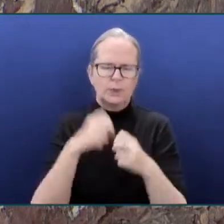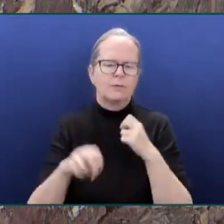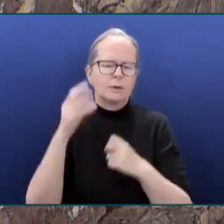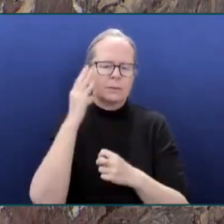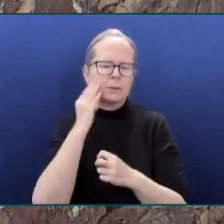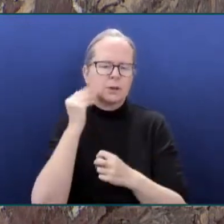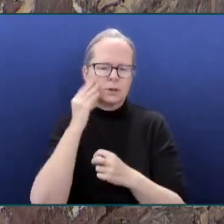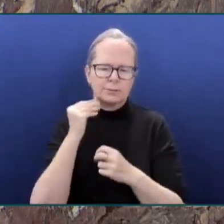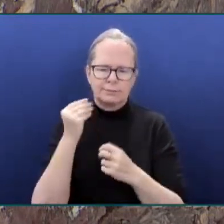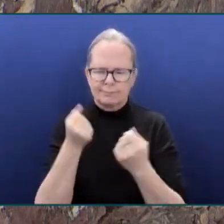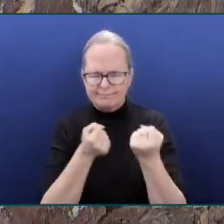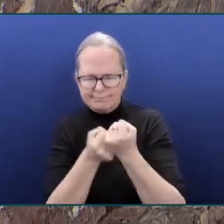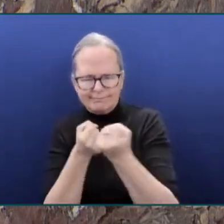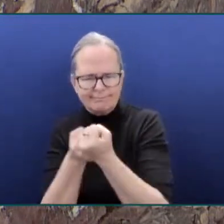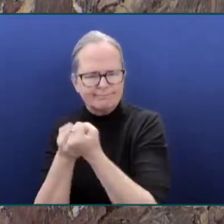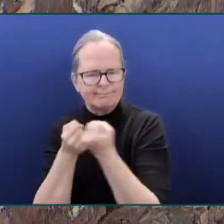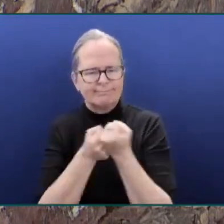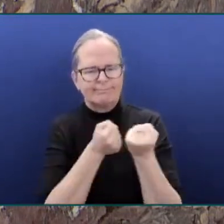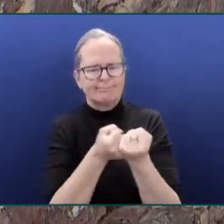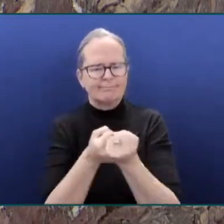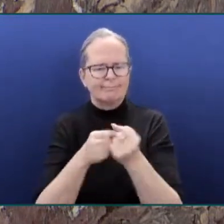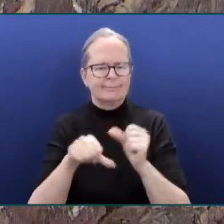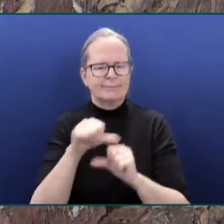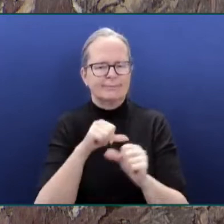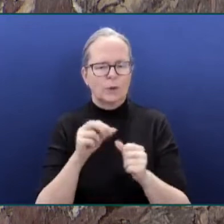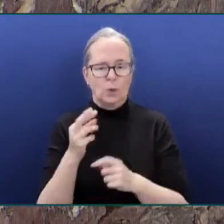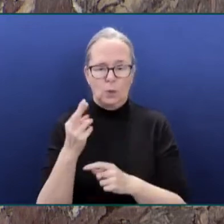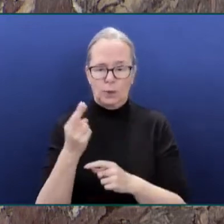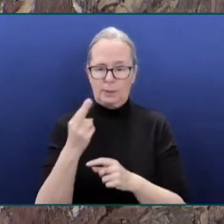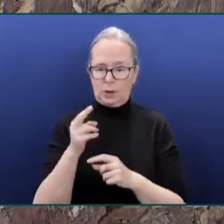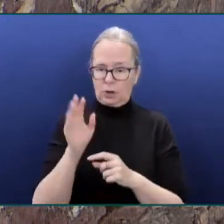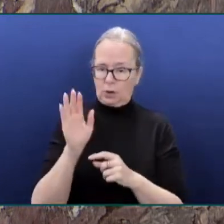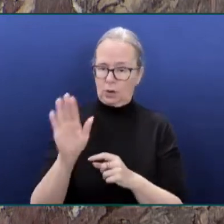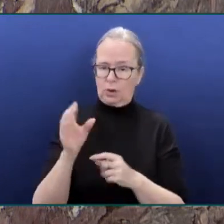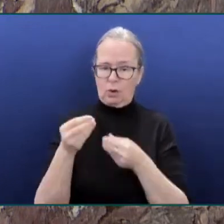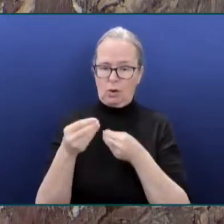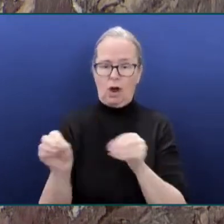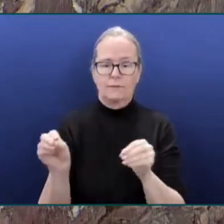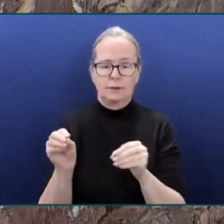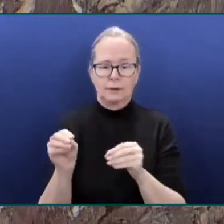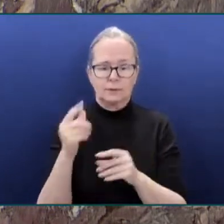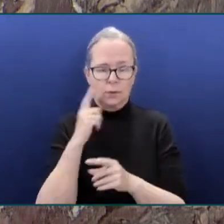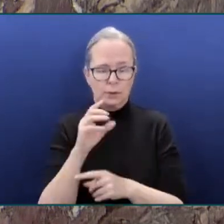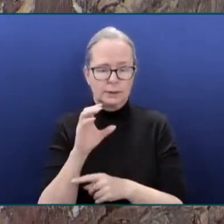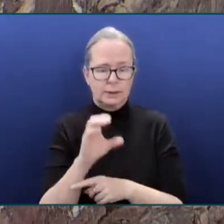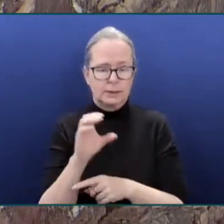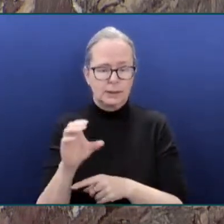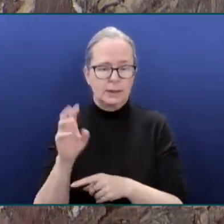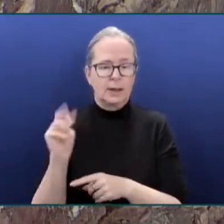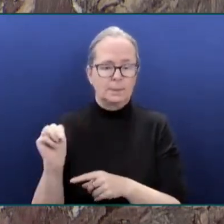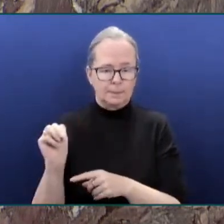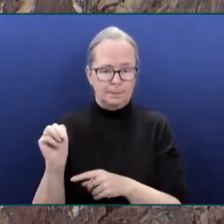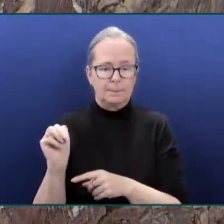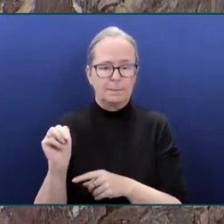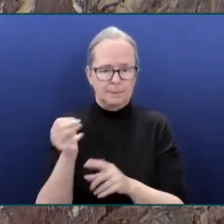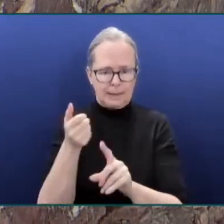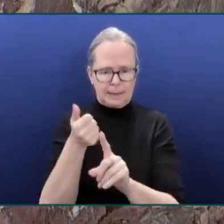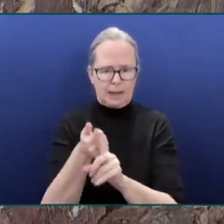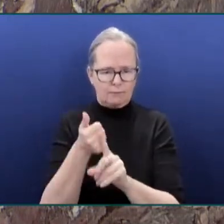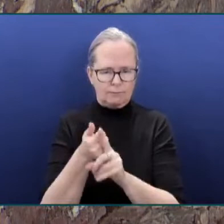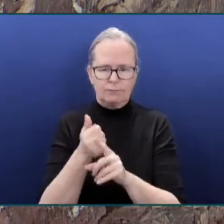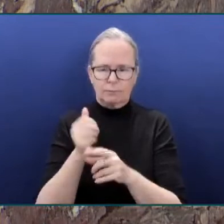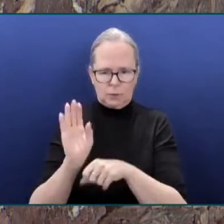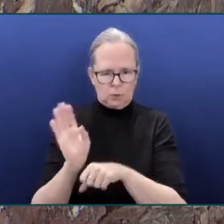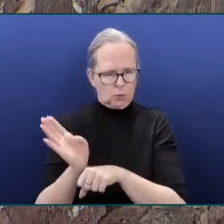one of the many CCM offices across Canada doing highly valuable and necessary work to serve our